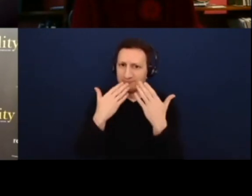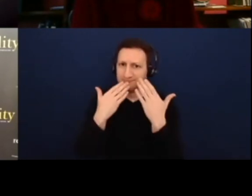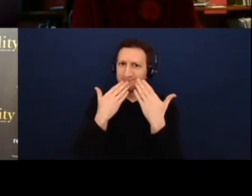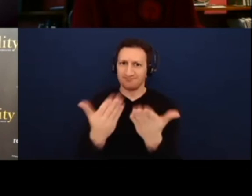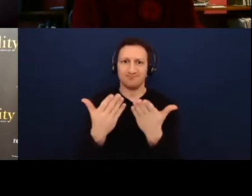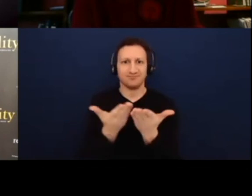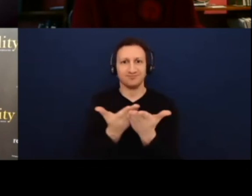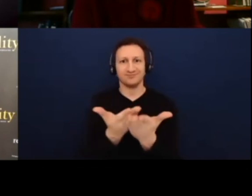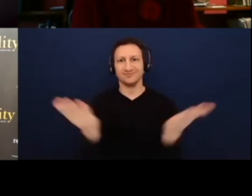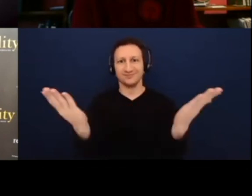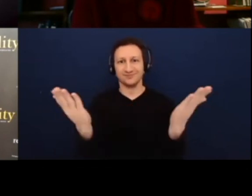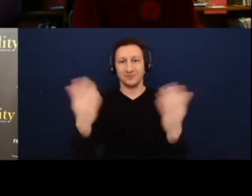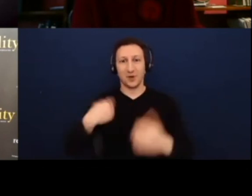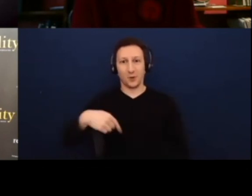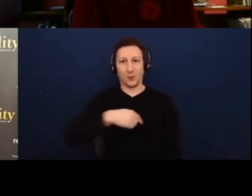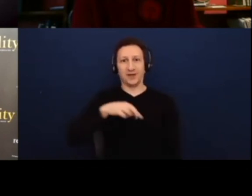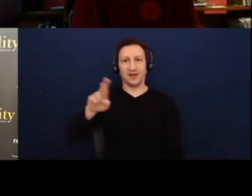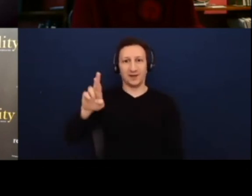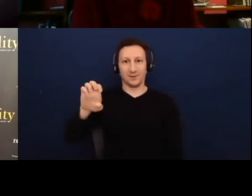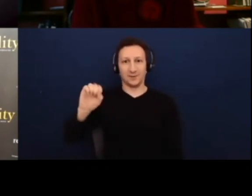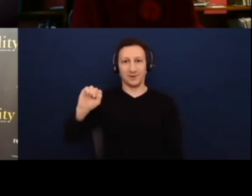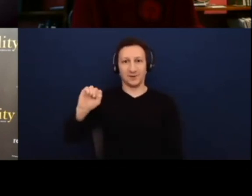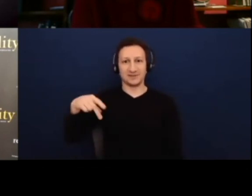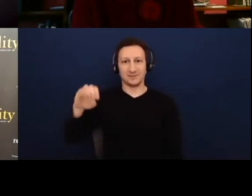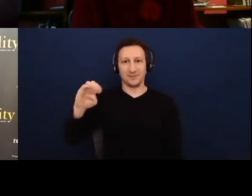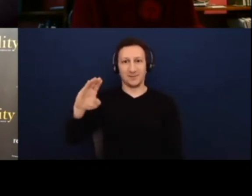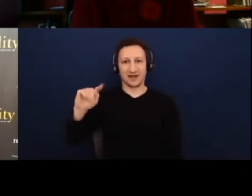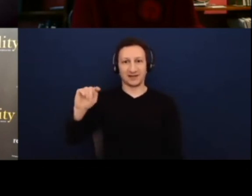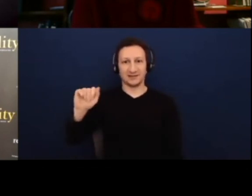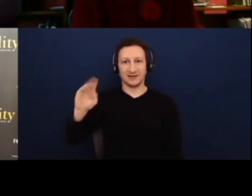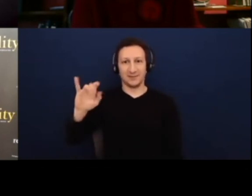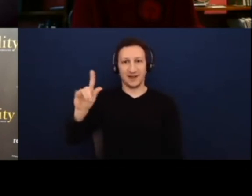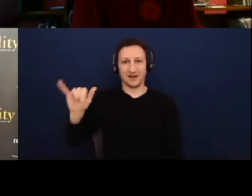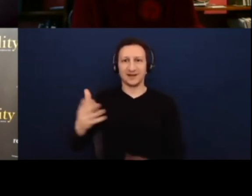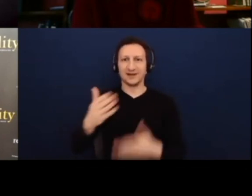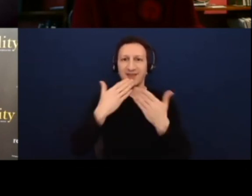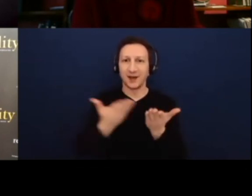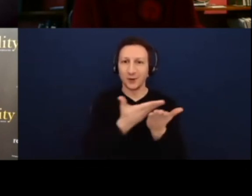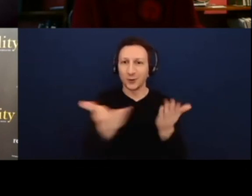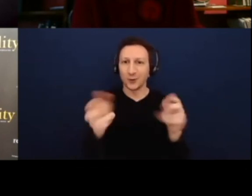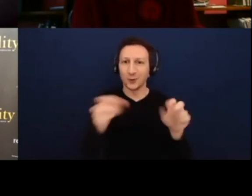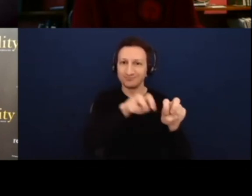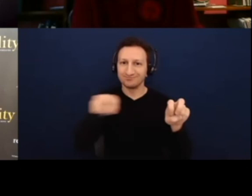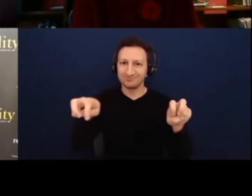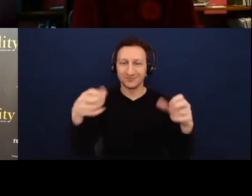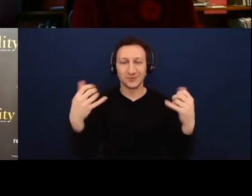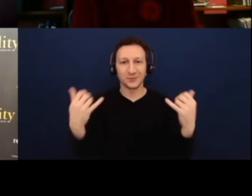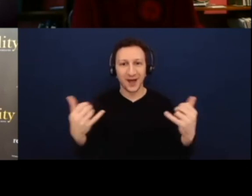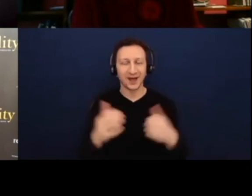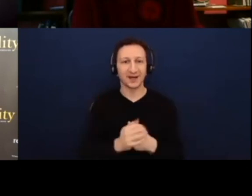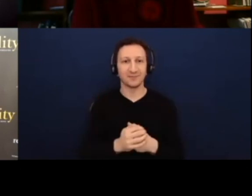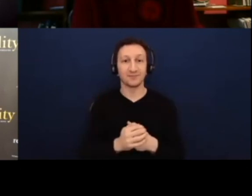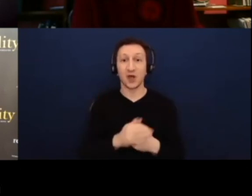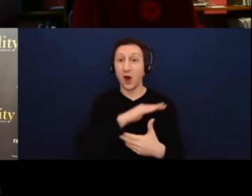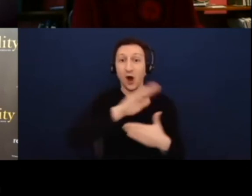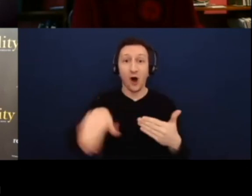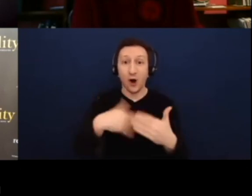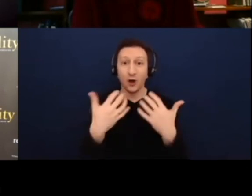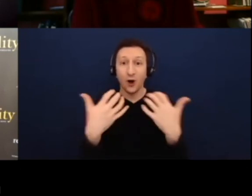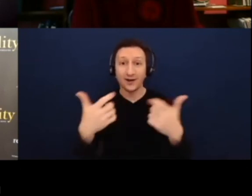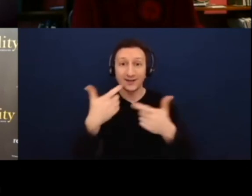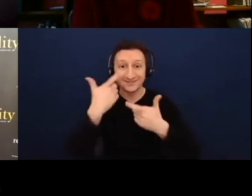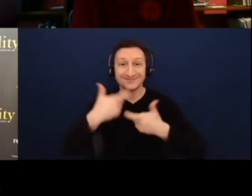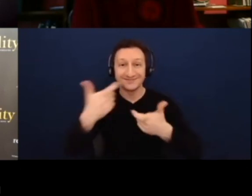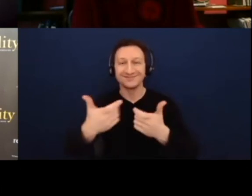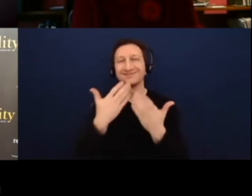Respectability to all of you for your time on the panel and everyone who stuck with us throughout the past 90 minutes. If you asked